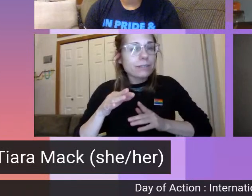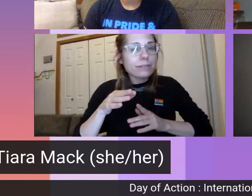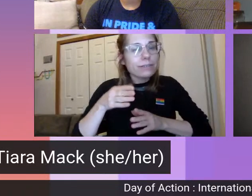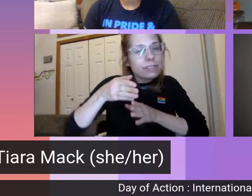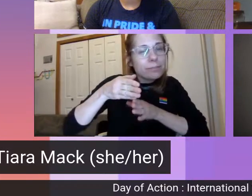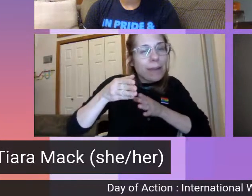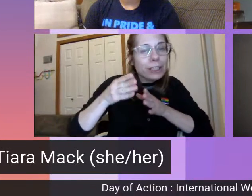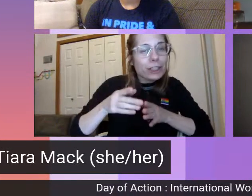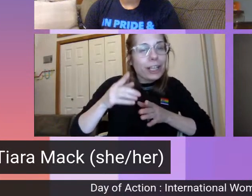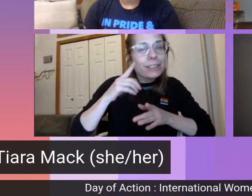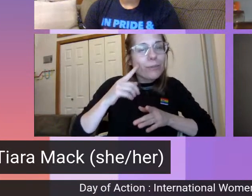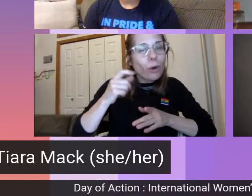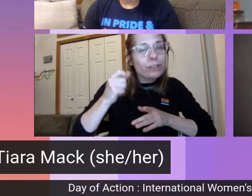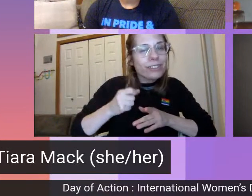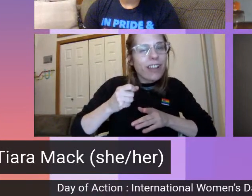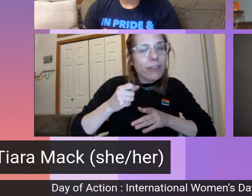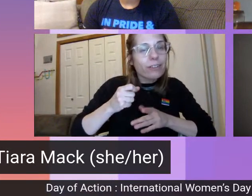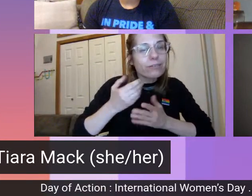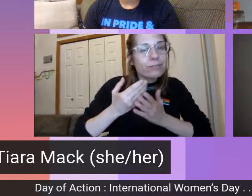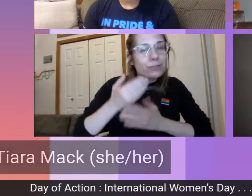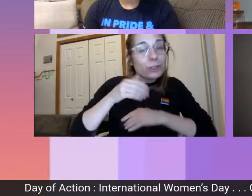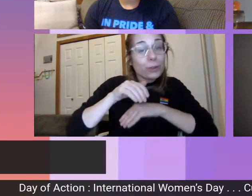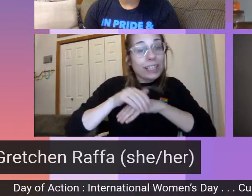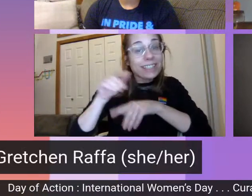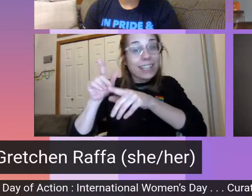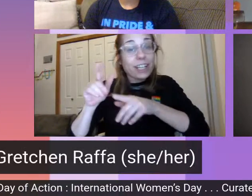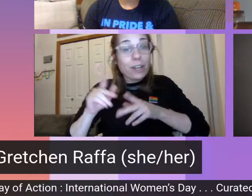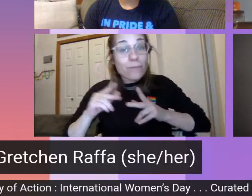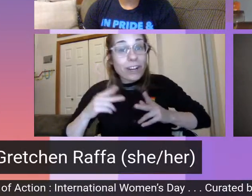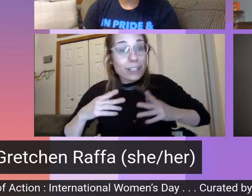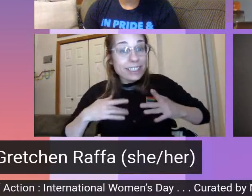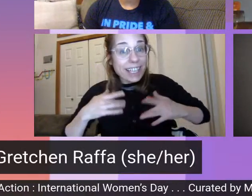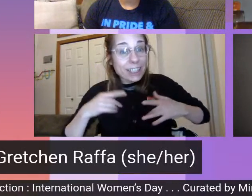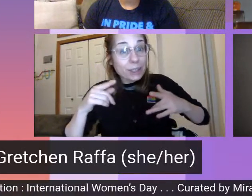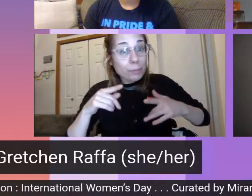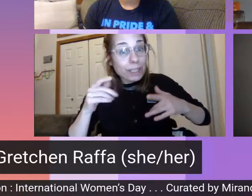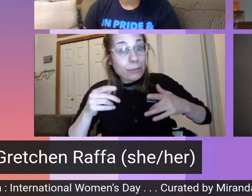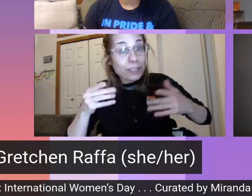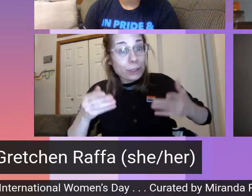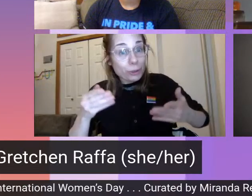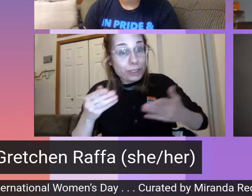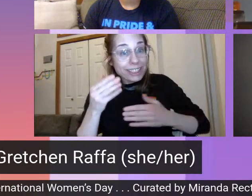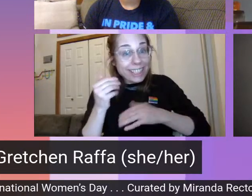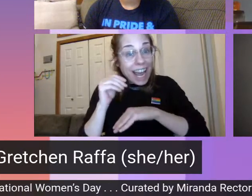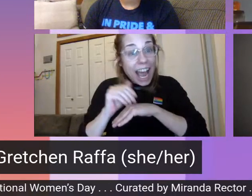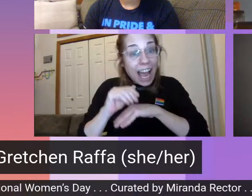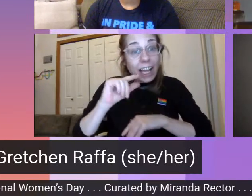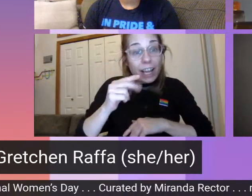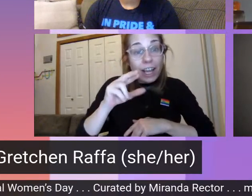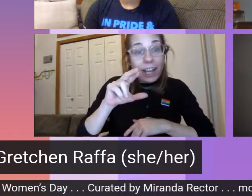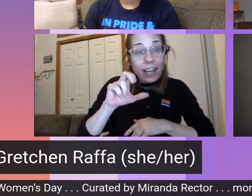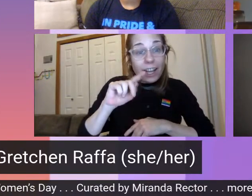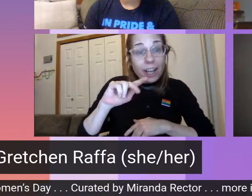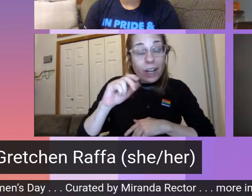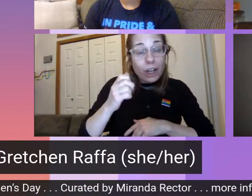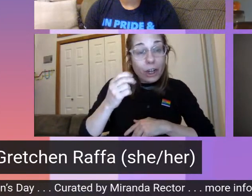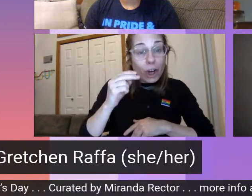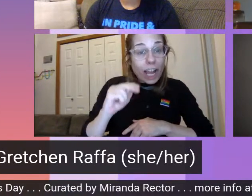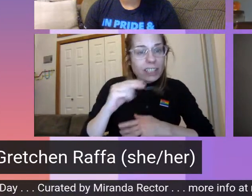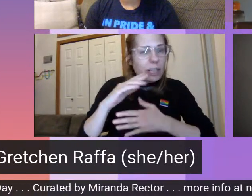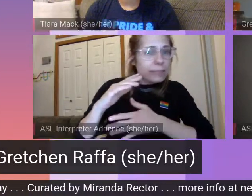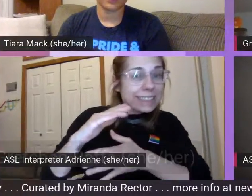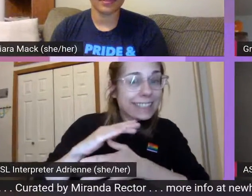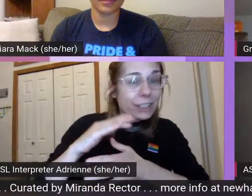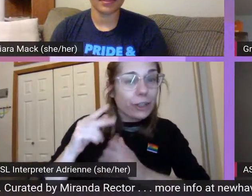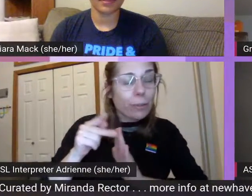Hi, everyone. I'm very excited to be with y'all tonight. My name is Gretchen Raffa, she, her, and I am the Senior Director of Public Policy, Advocacy, and